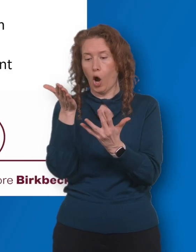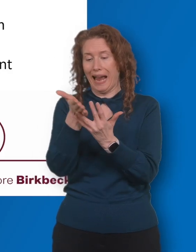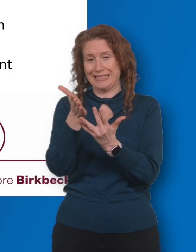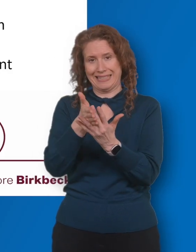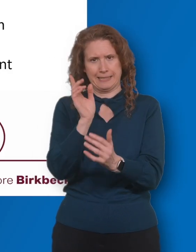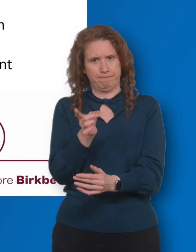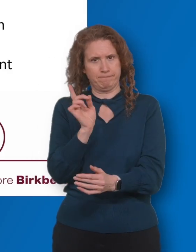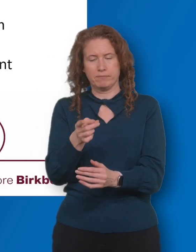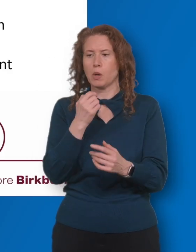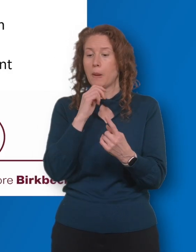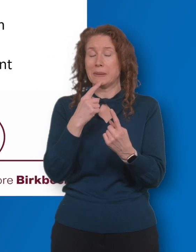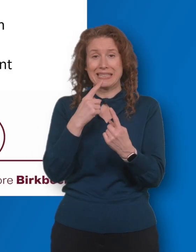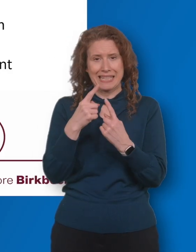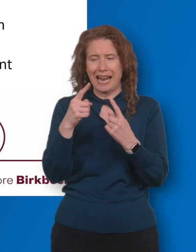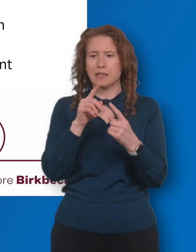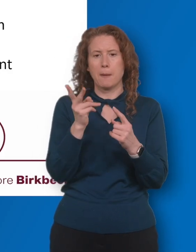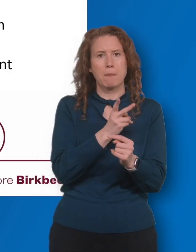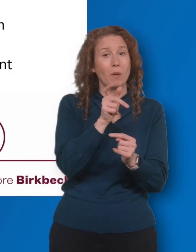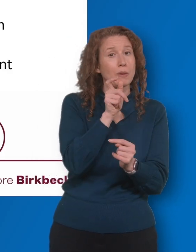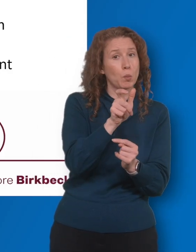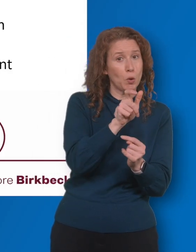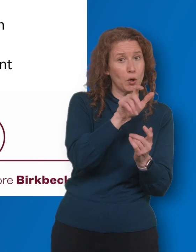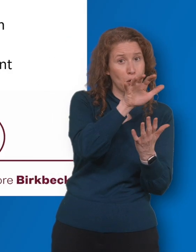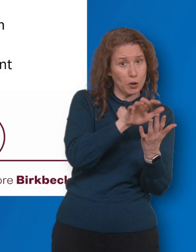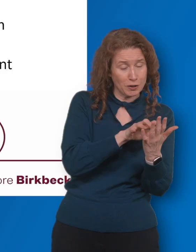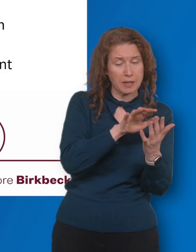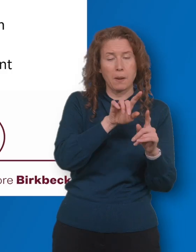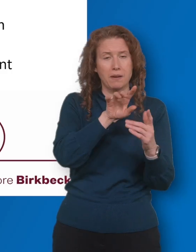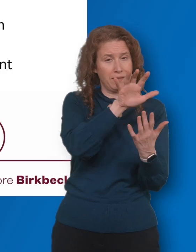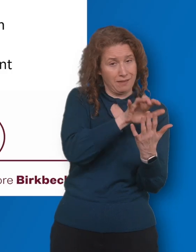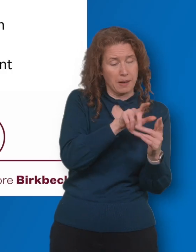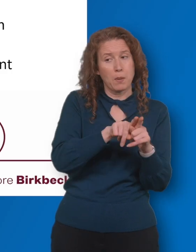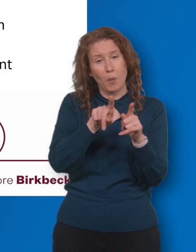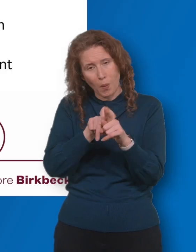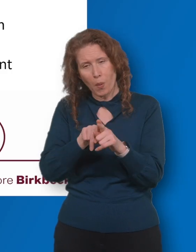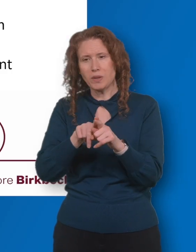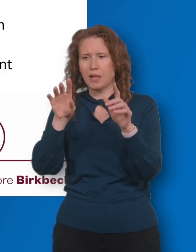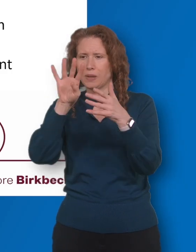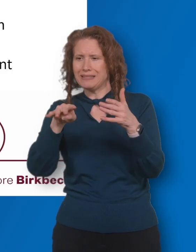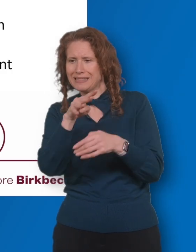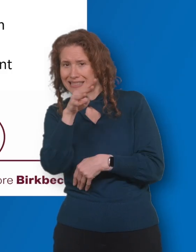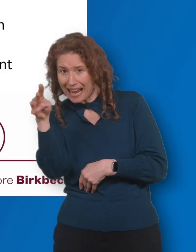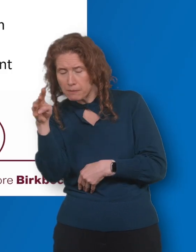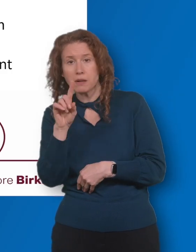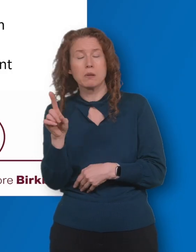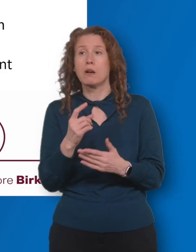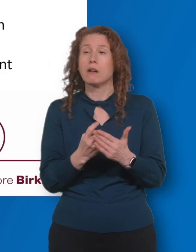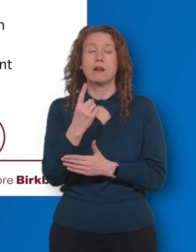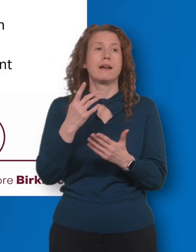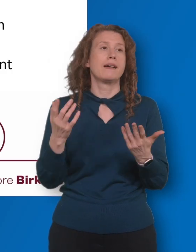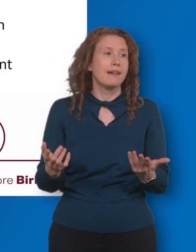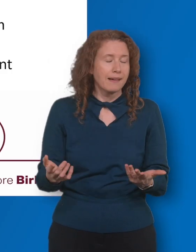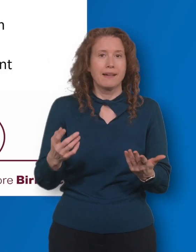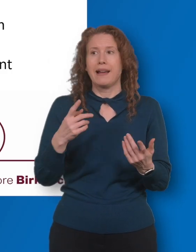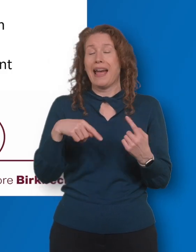have data both in Word, as words, but also as tables. But you know what? Everybody is still